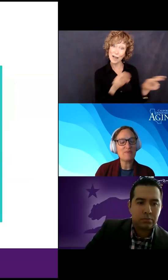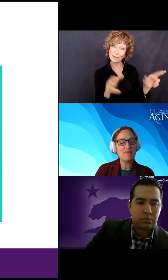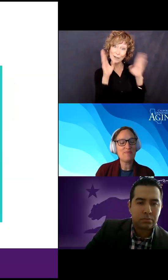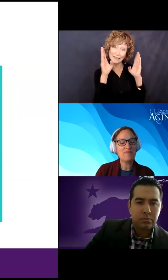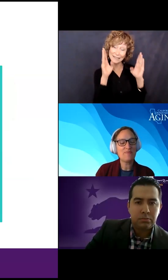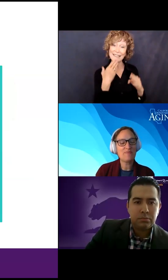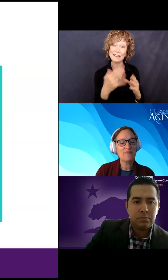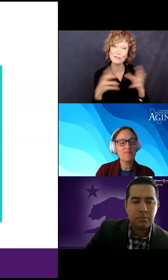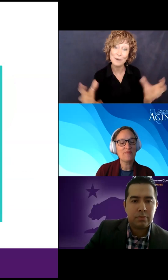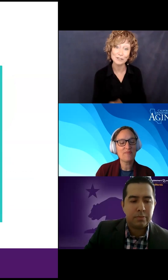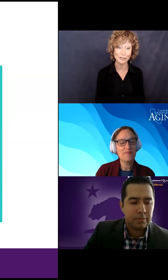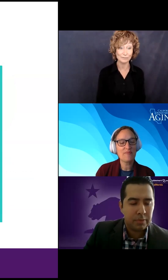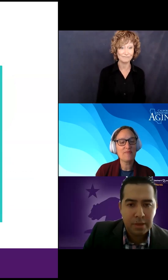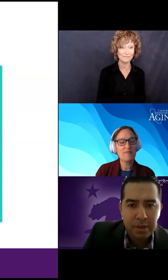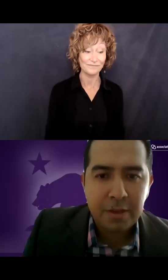you so much.